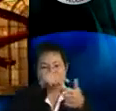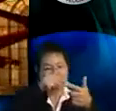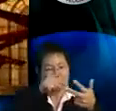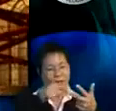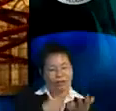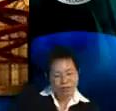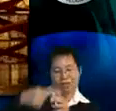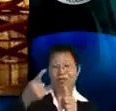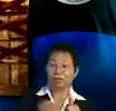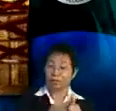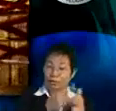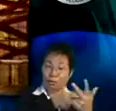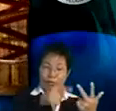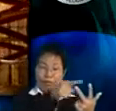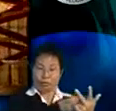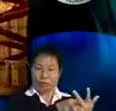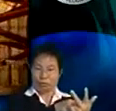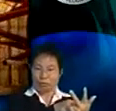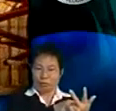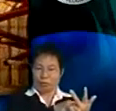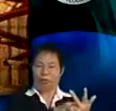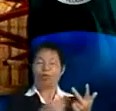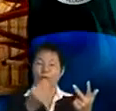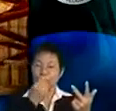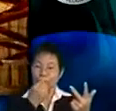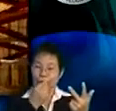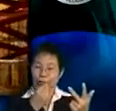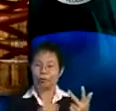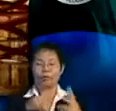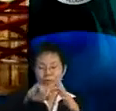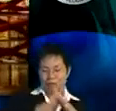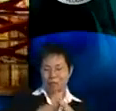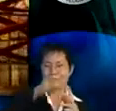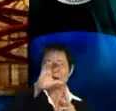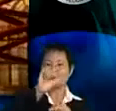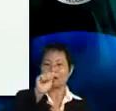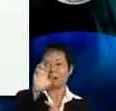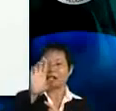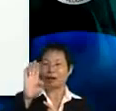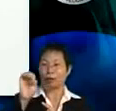first because they form the bulk of our food. We'll start with carbohydrates.